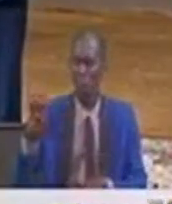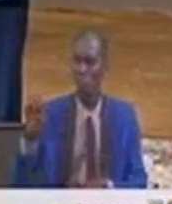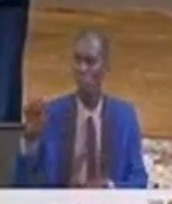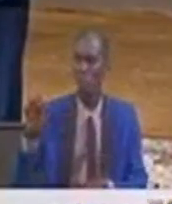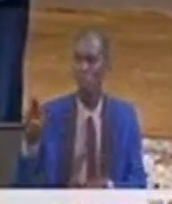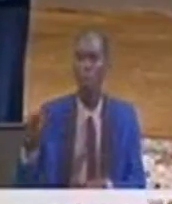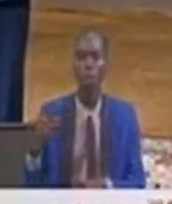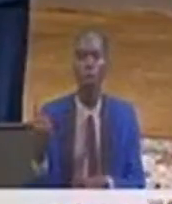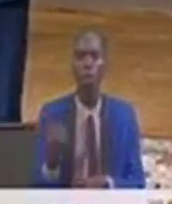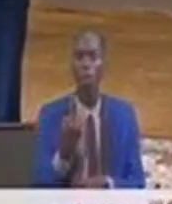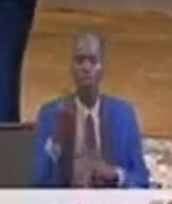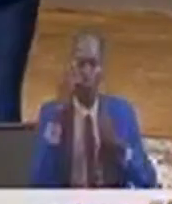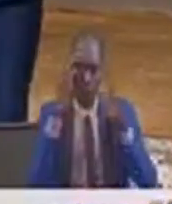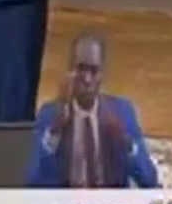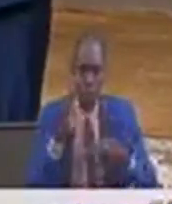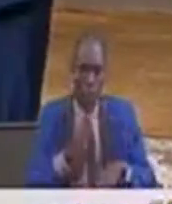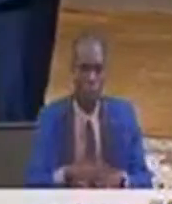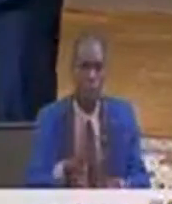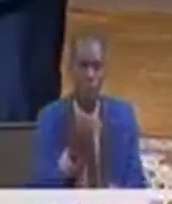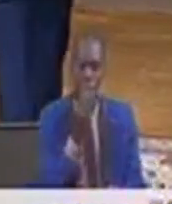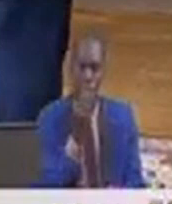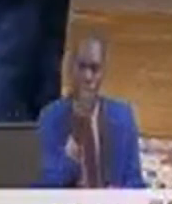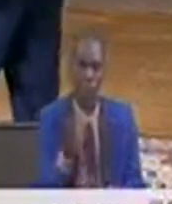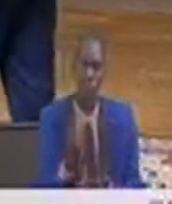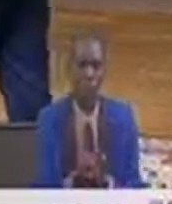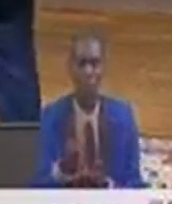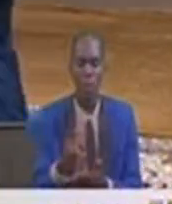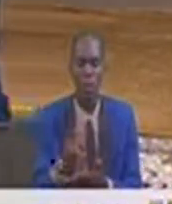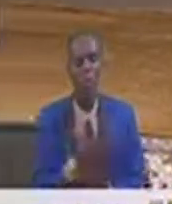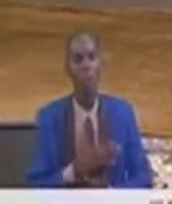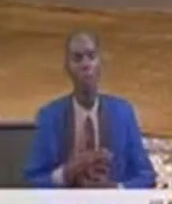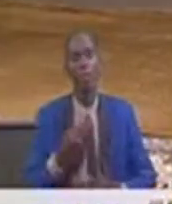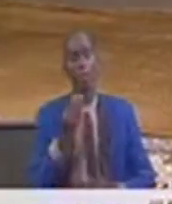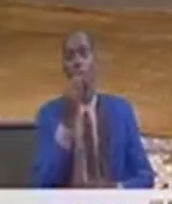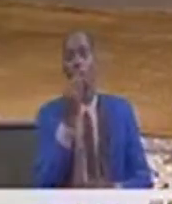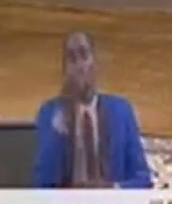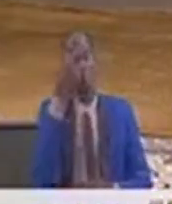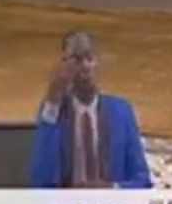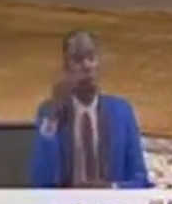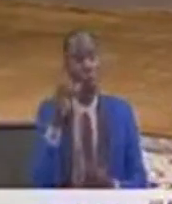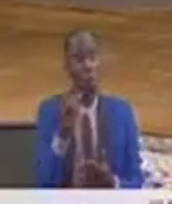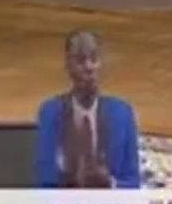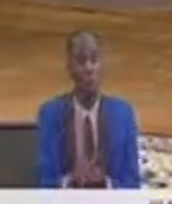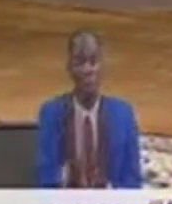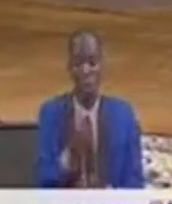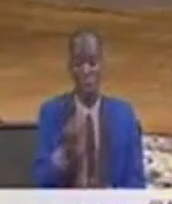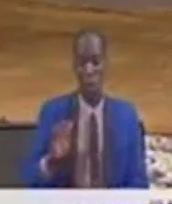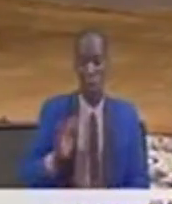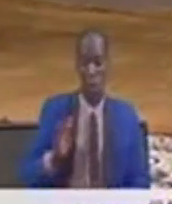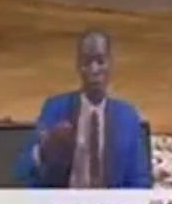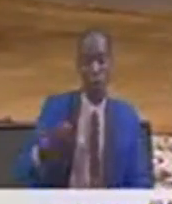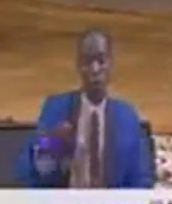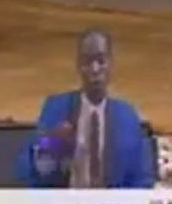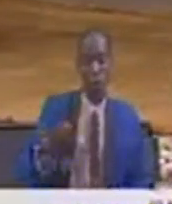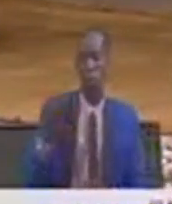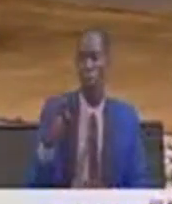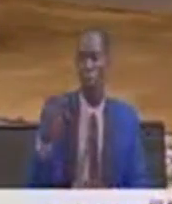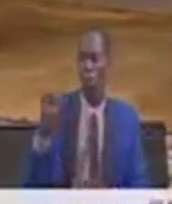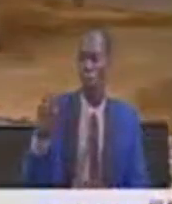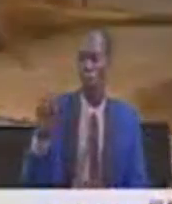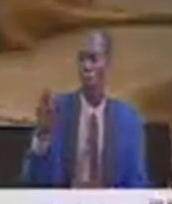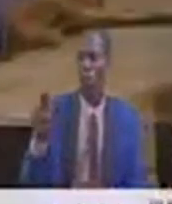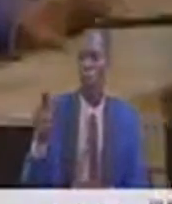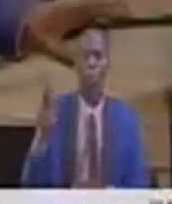he ate. And because of that, his soul was left unprotected. Who is